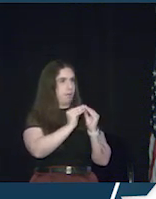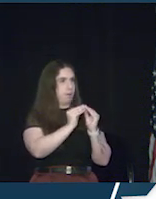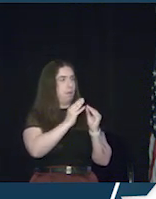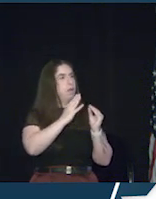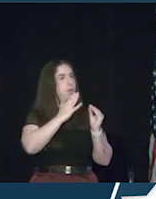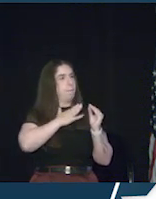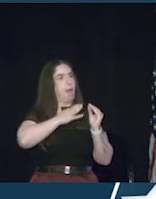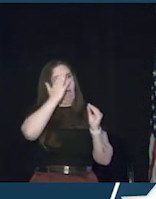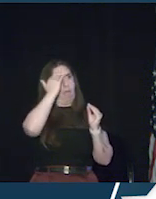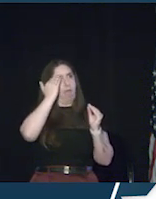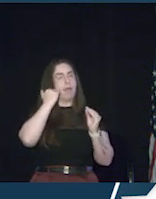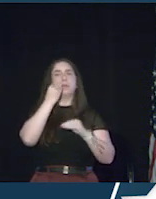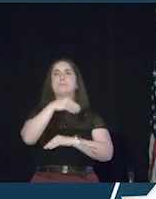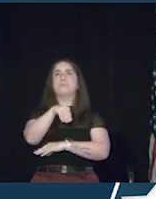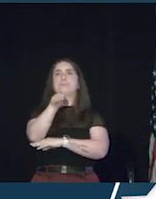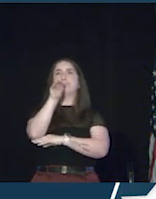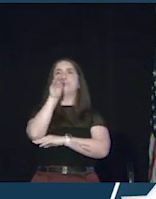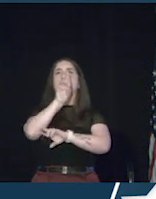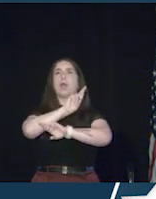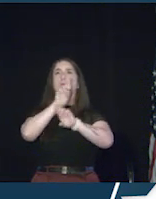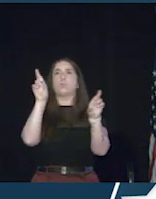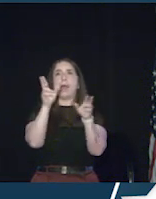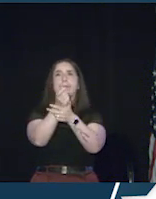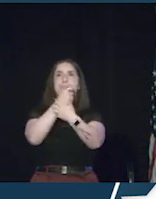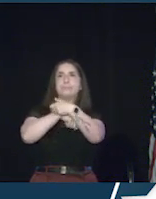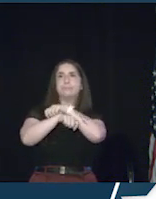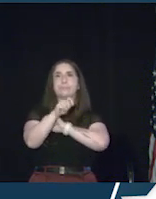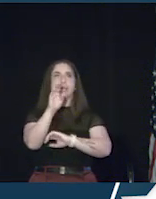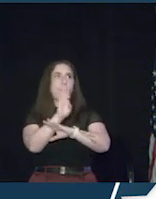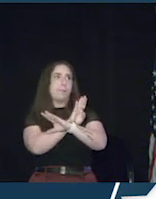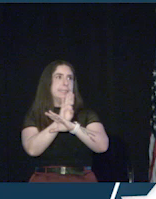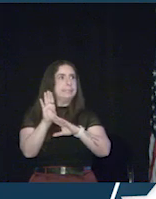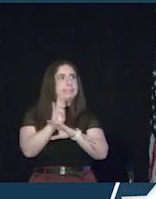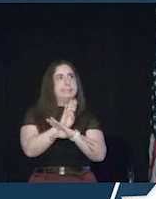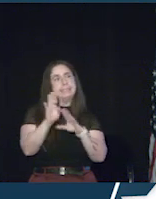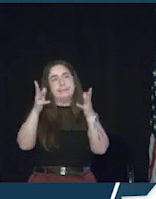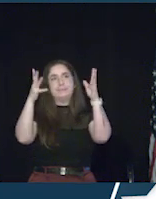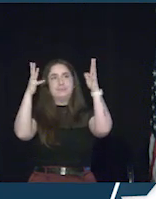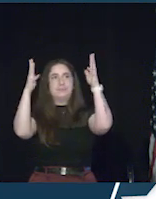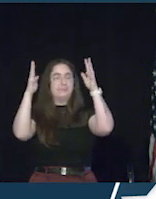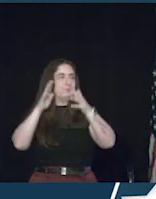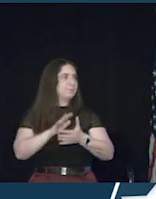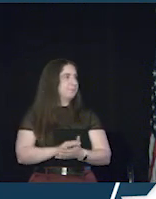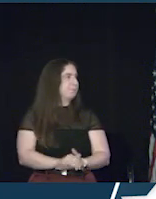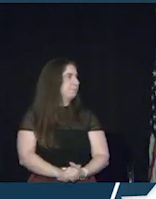high and ready to get down to business. Yeah.